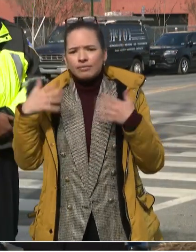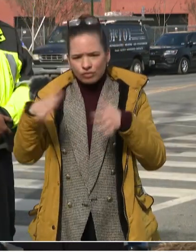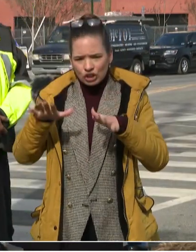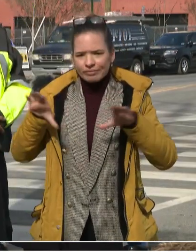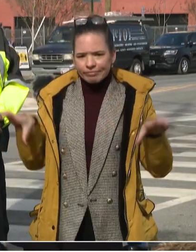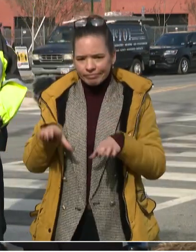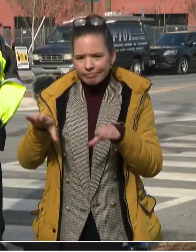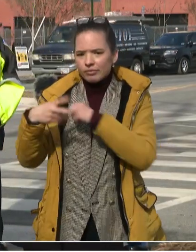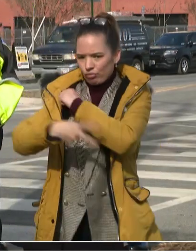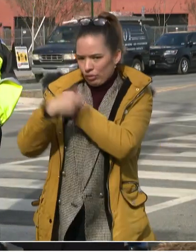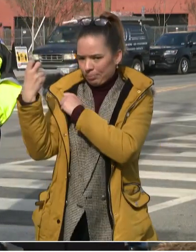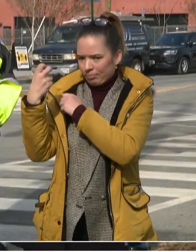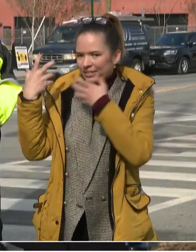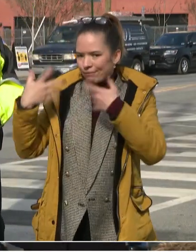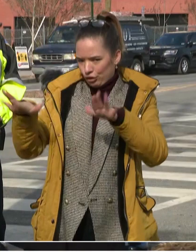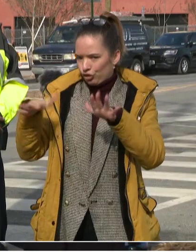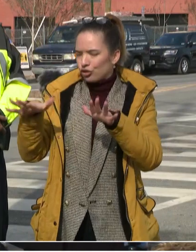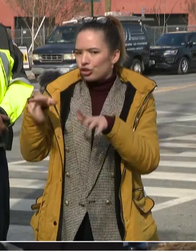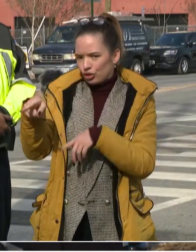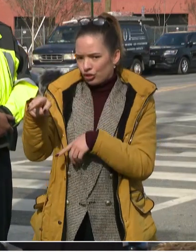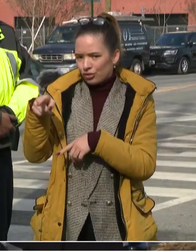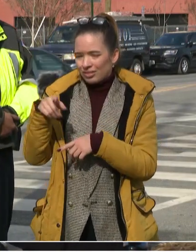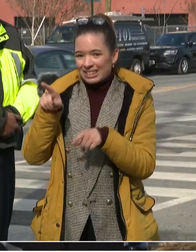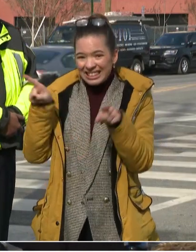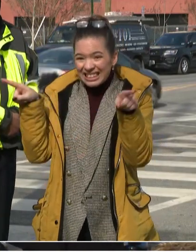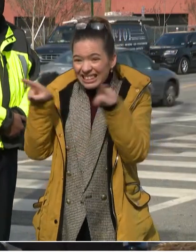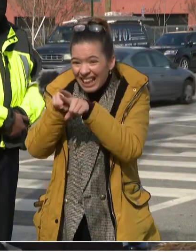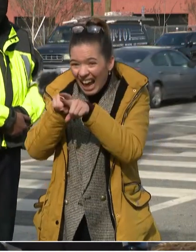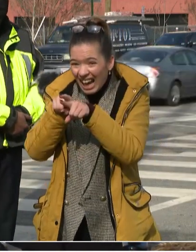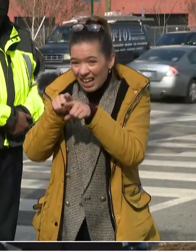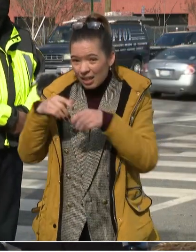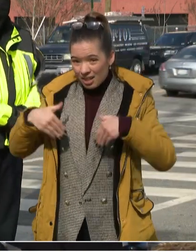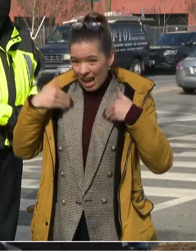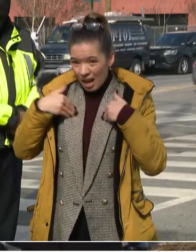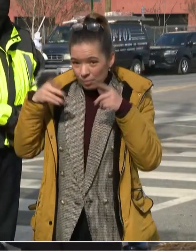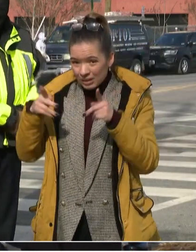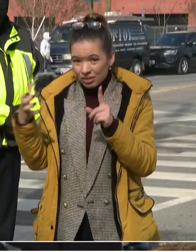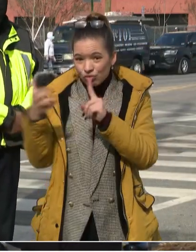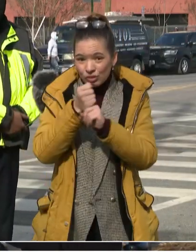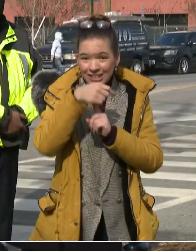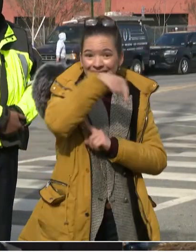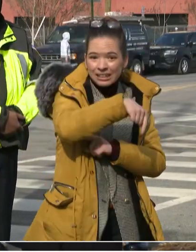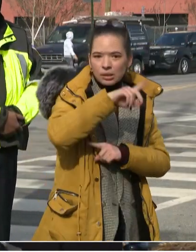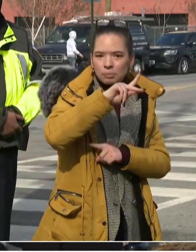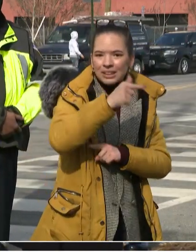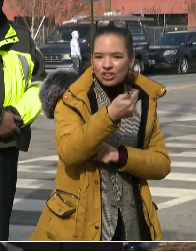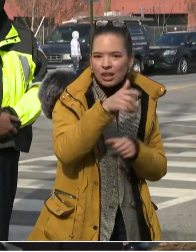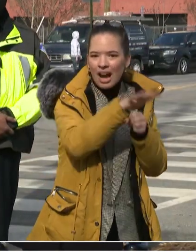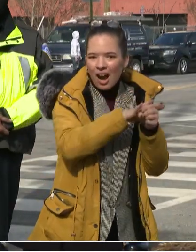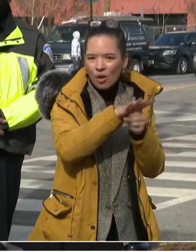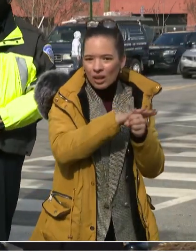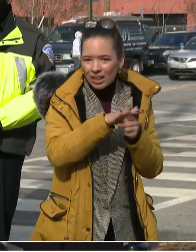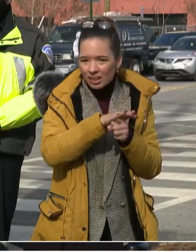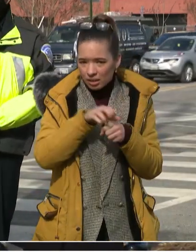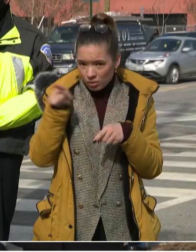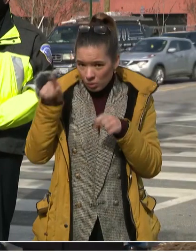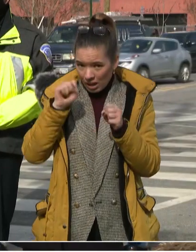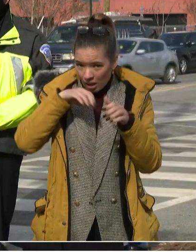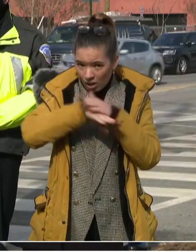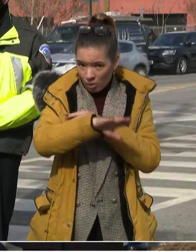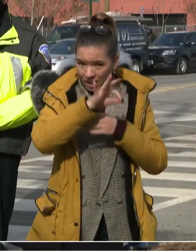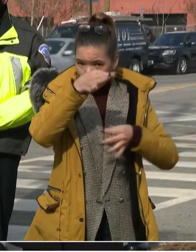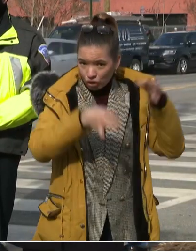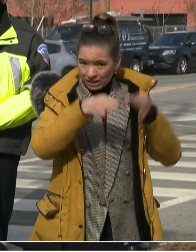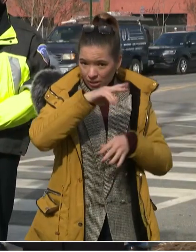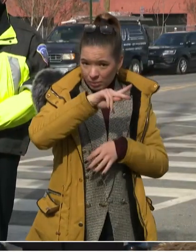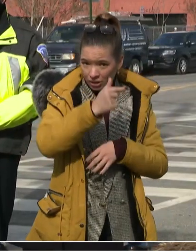D.C. And that same kid get arrested by Chief Aziz folks over in Prince George's County. Are you able to go into court in Prince George's County